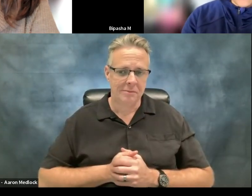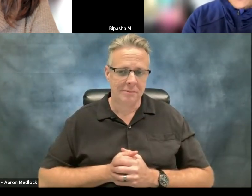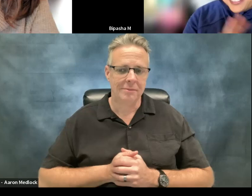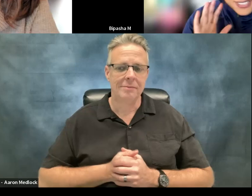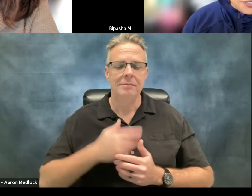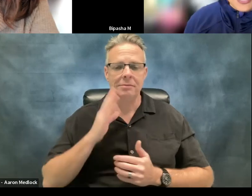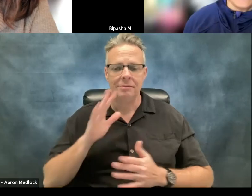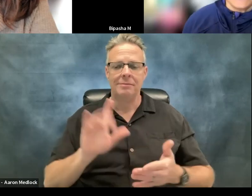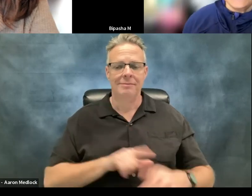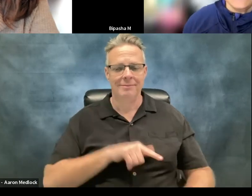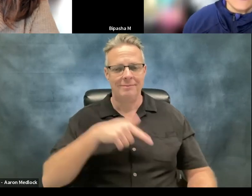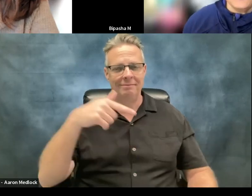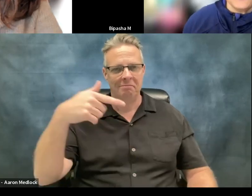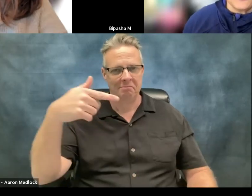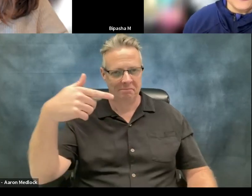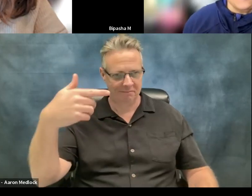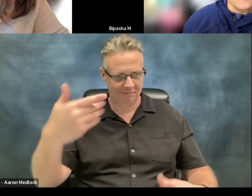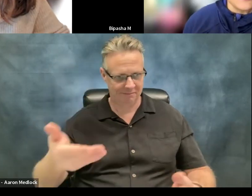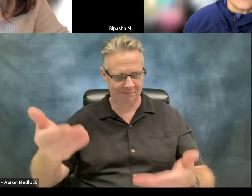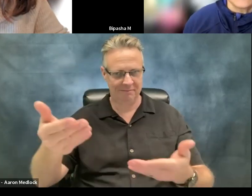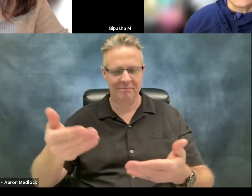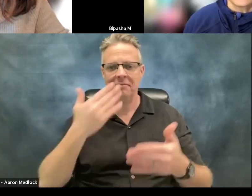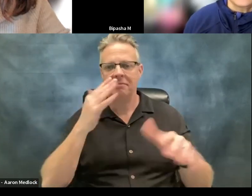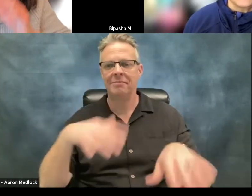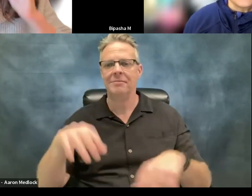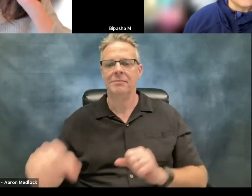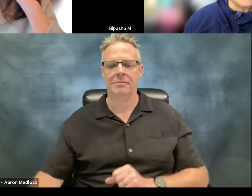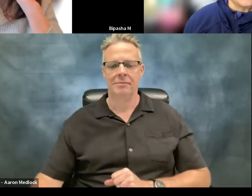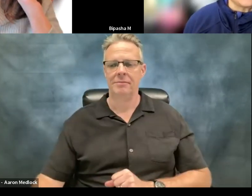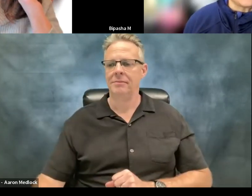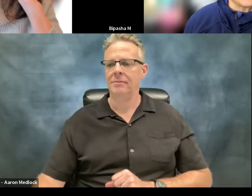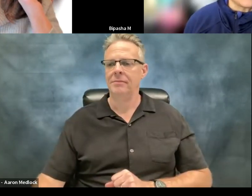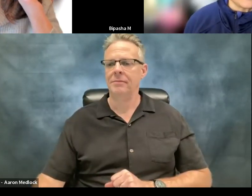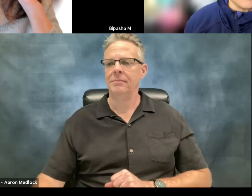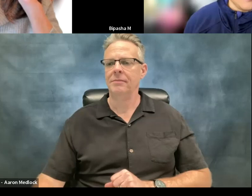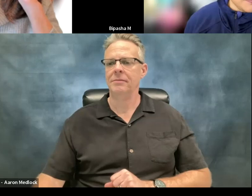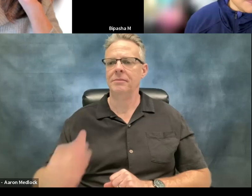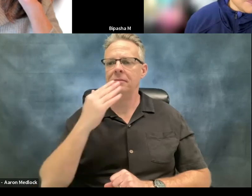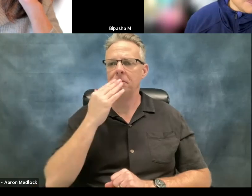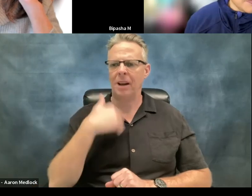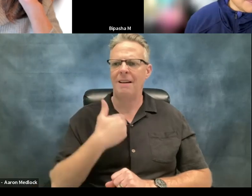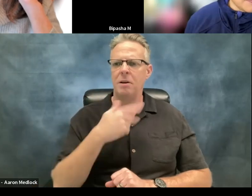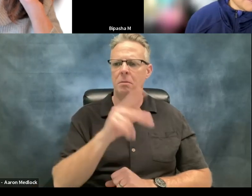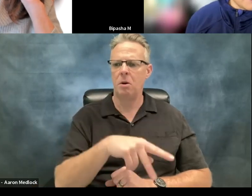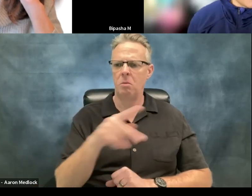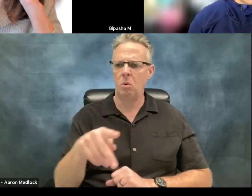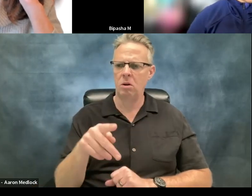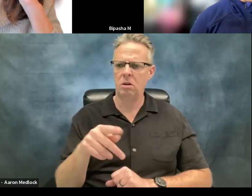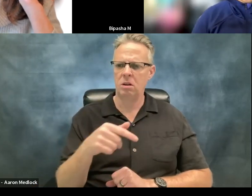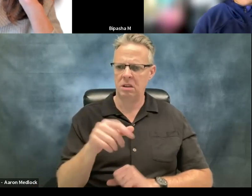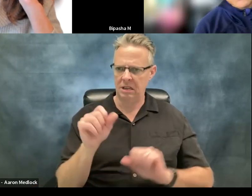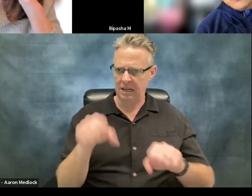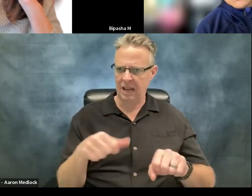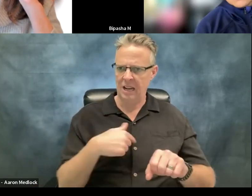here's Jerry. Oh, that's all I'll say. Thank you, Jerry. Thank you so much, Bipasha. And I do have a PowerPoint, so do I have capacity